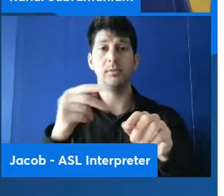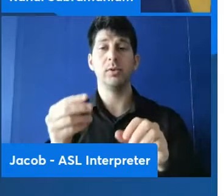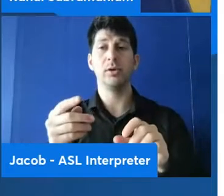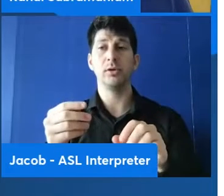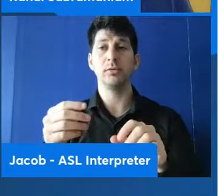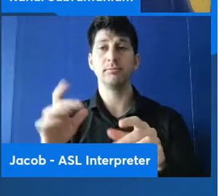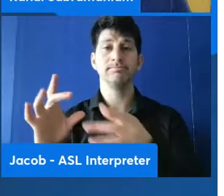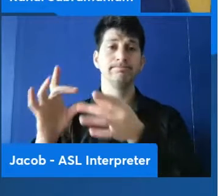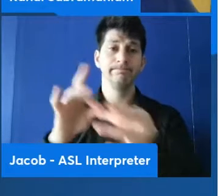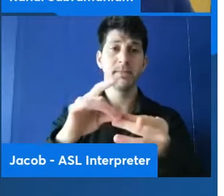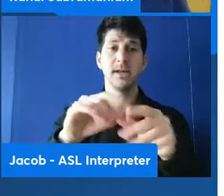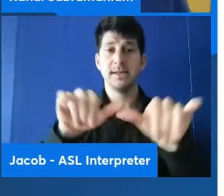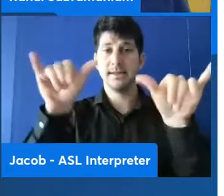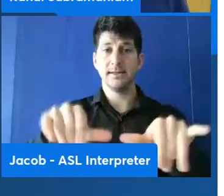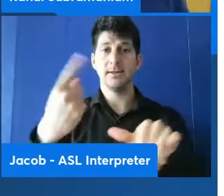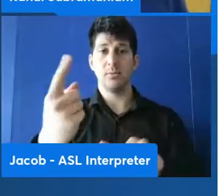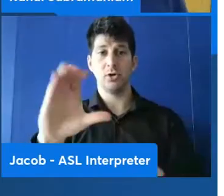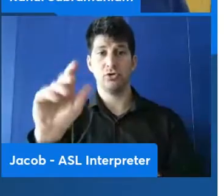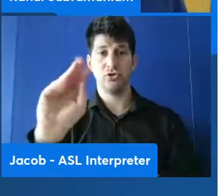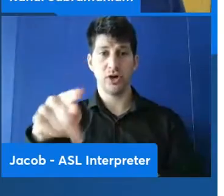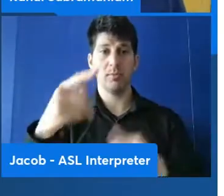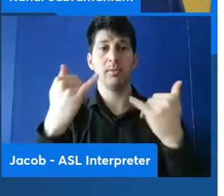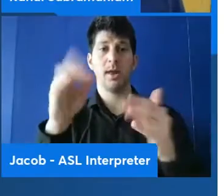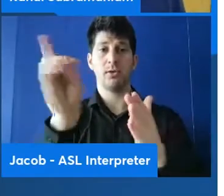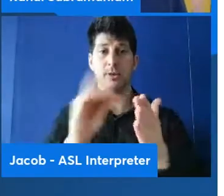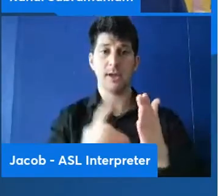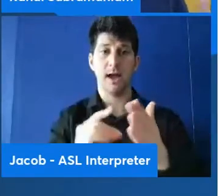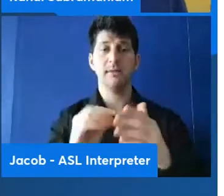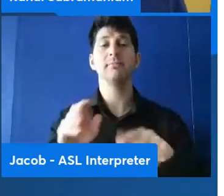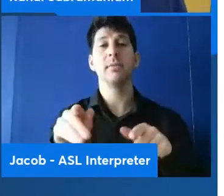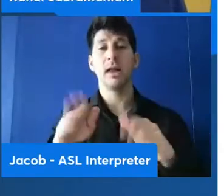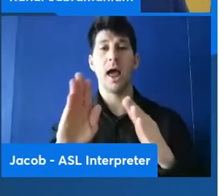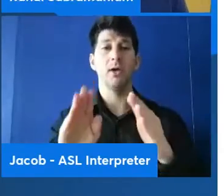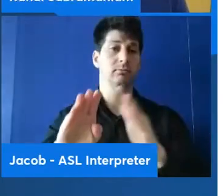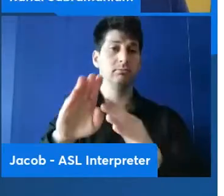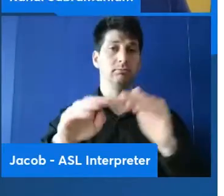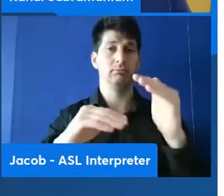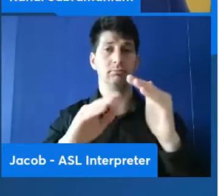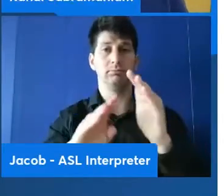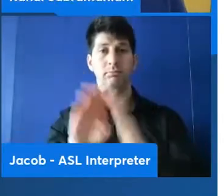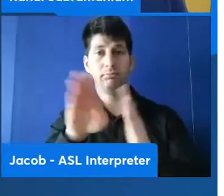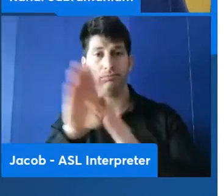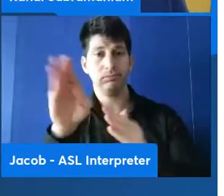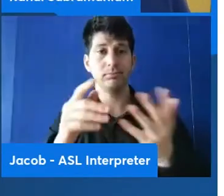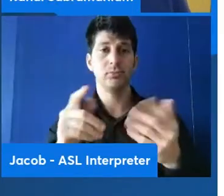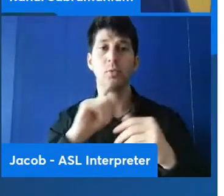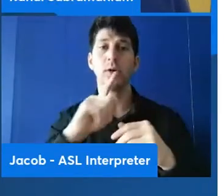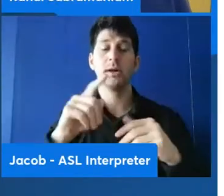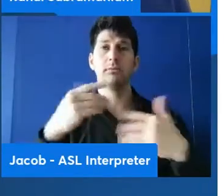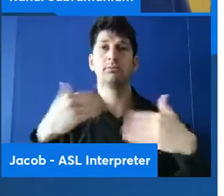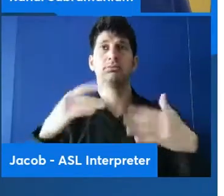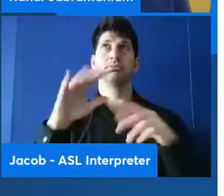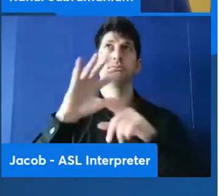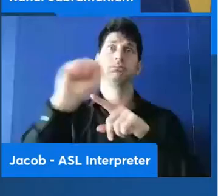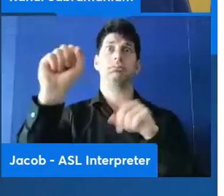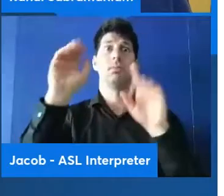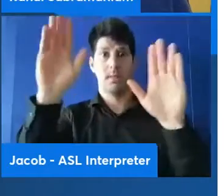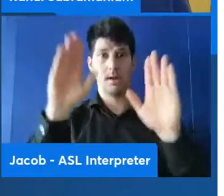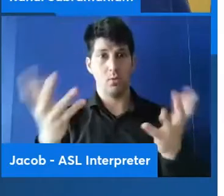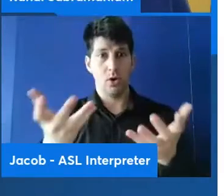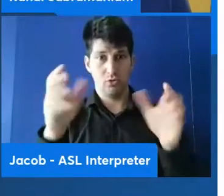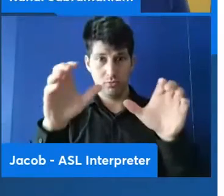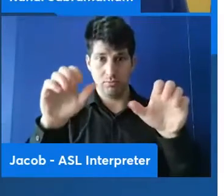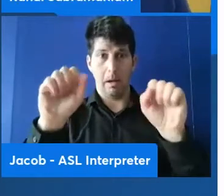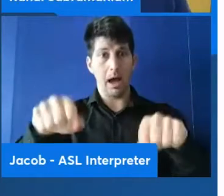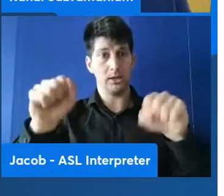kind of design, which ARM allows you to build. It's remarkable what you can do with these chips, and